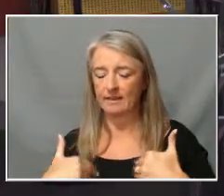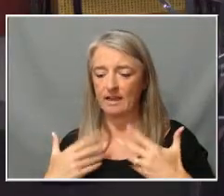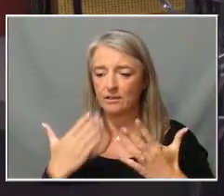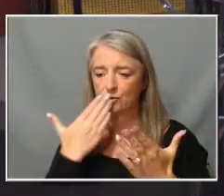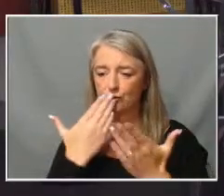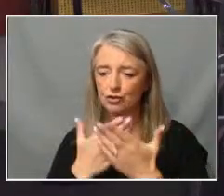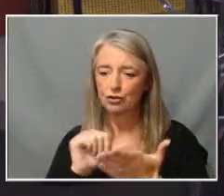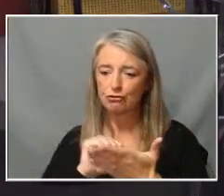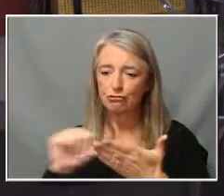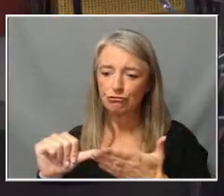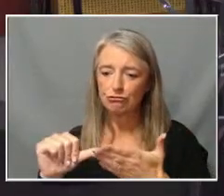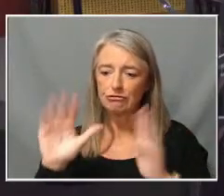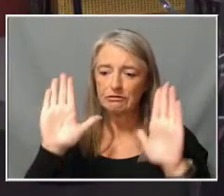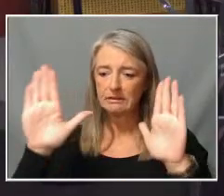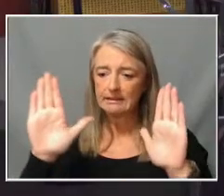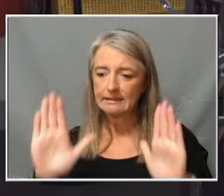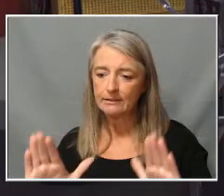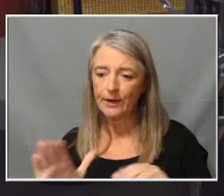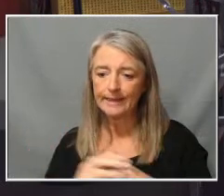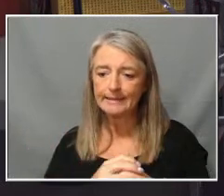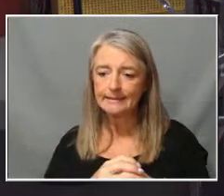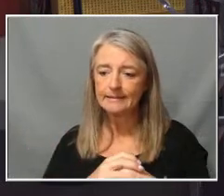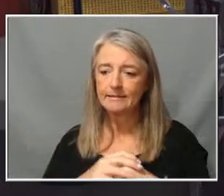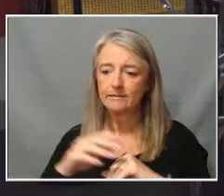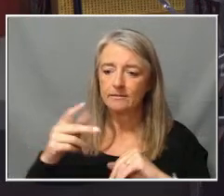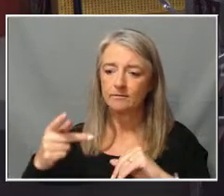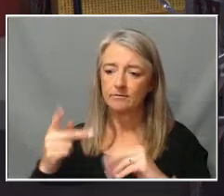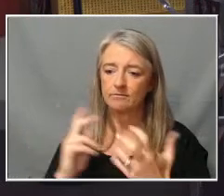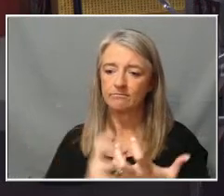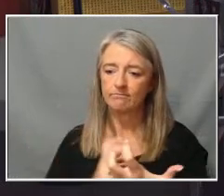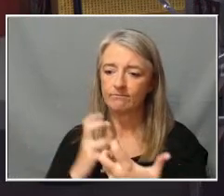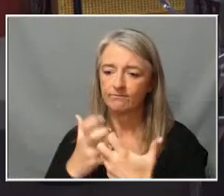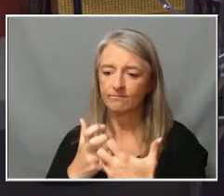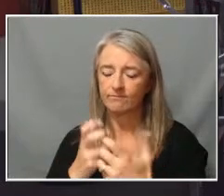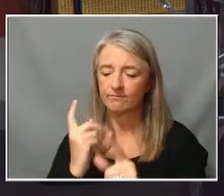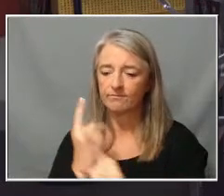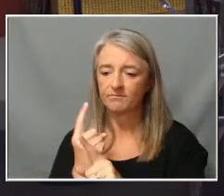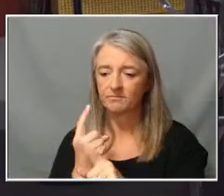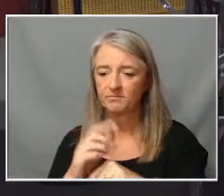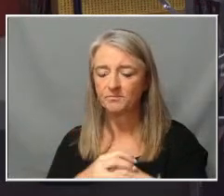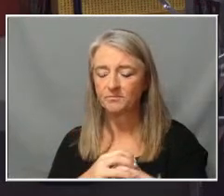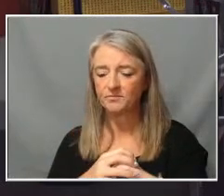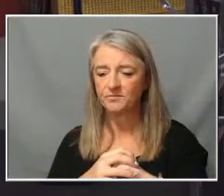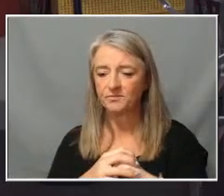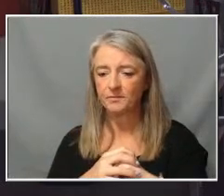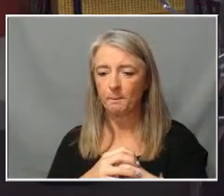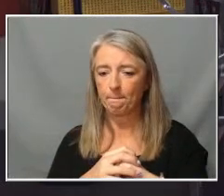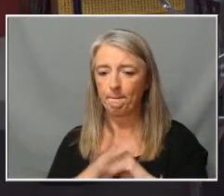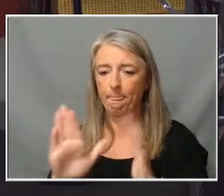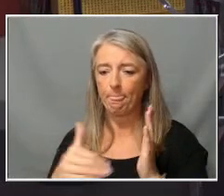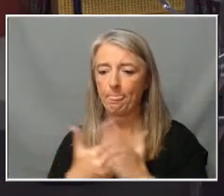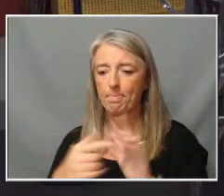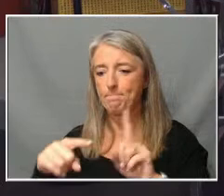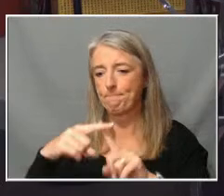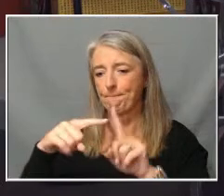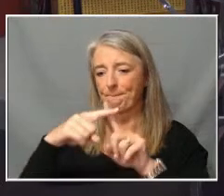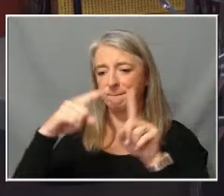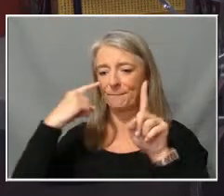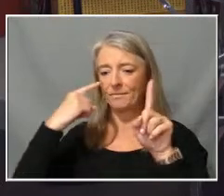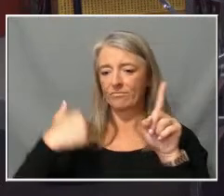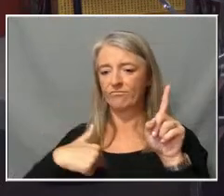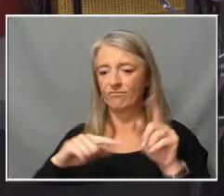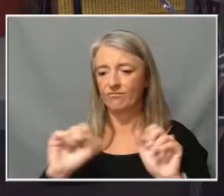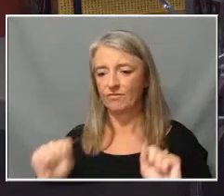surgery and a great, prosthetist who fit me with a wonderful prosthesis. So I had all of the things going for me that I could have.